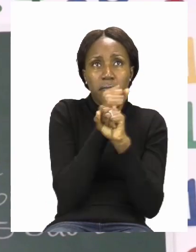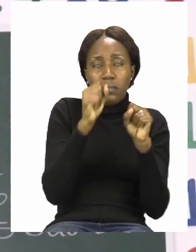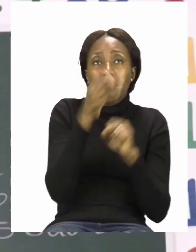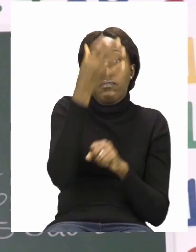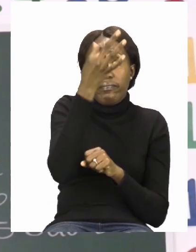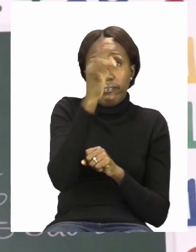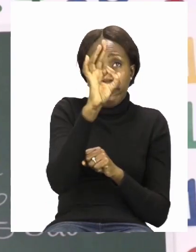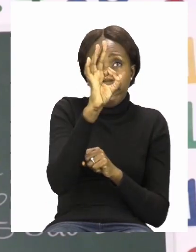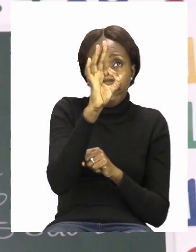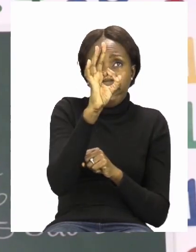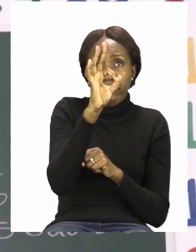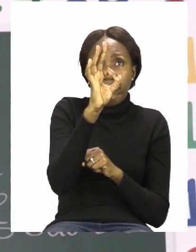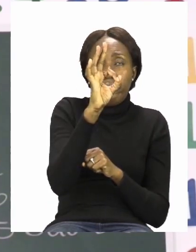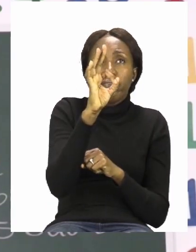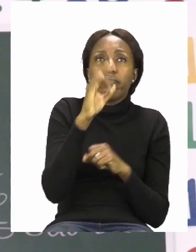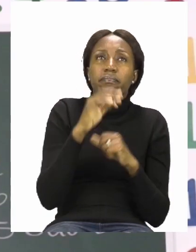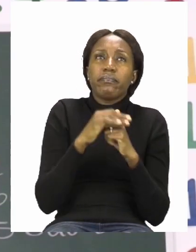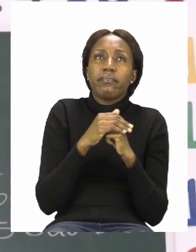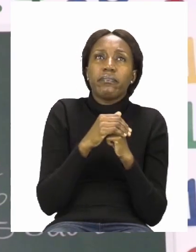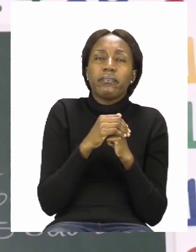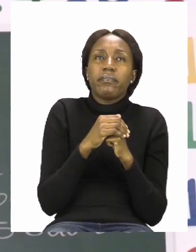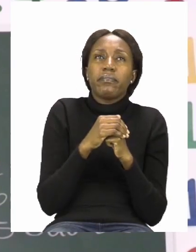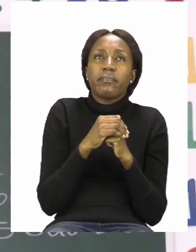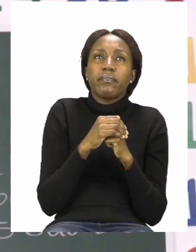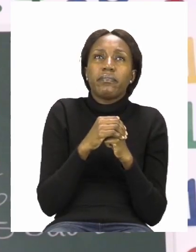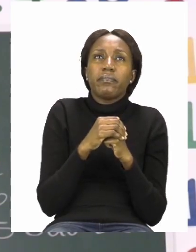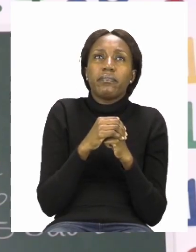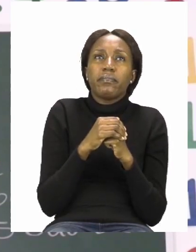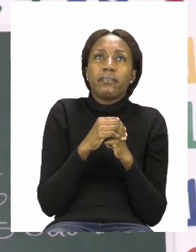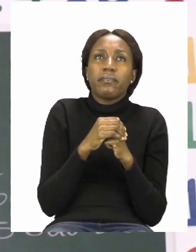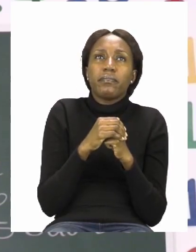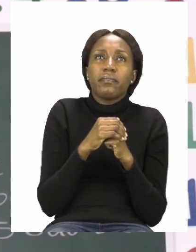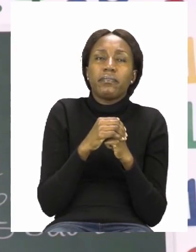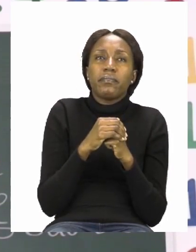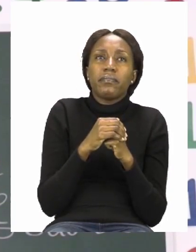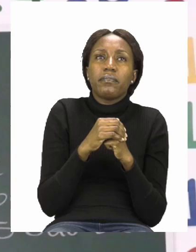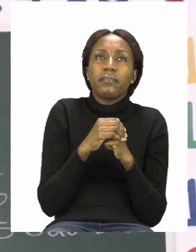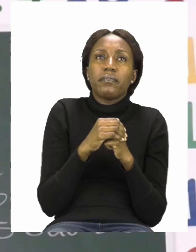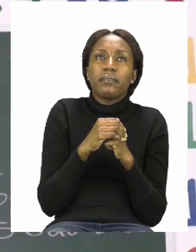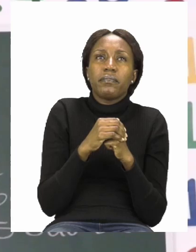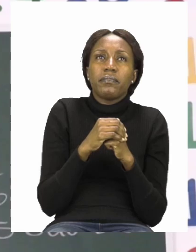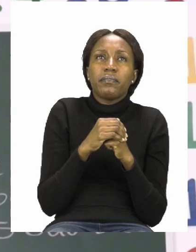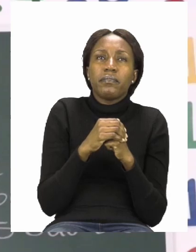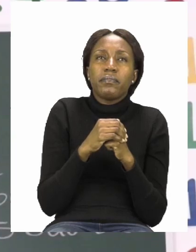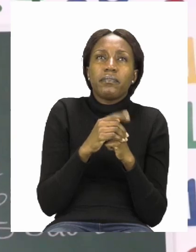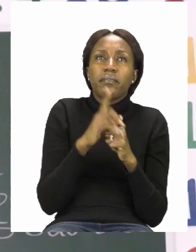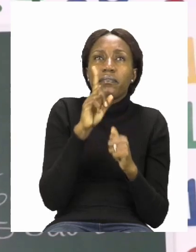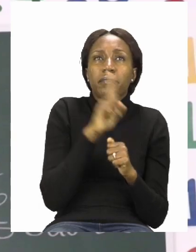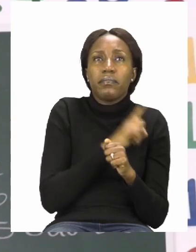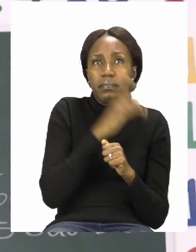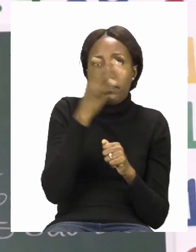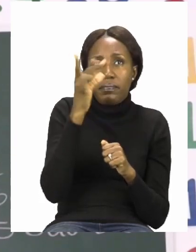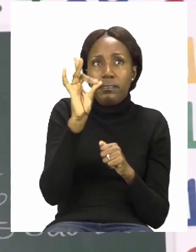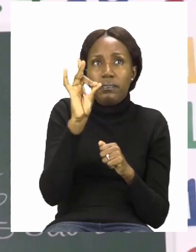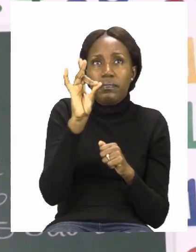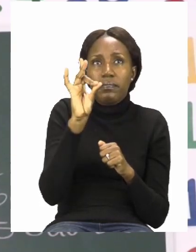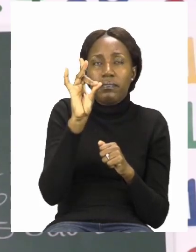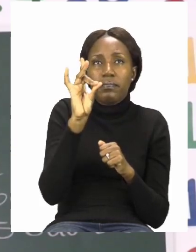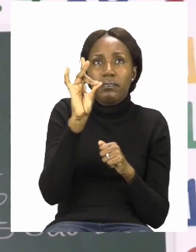So we are going to cross out our odd number. The next number we're looking at